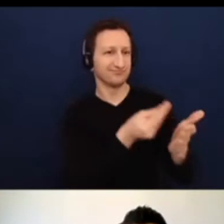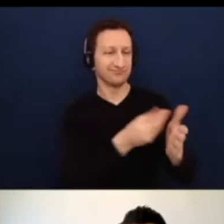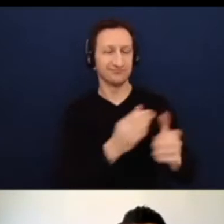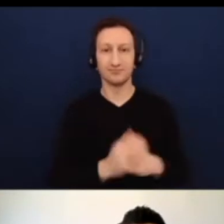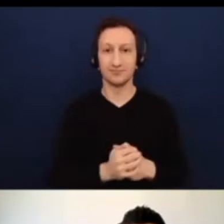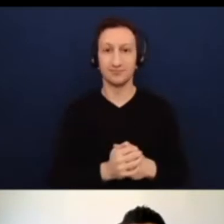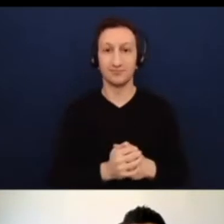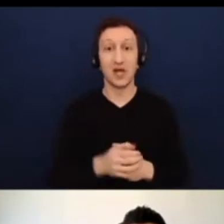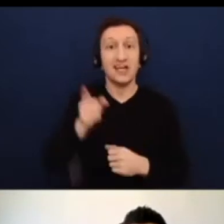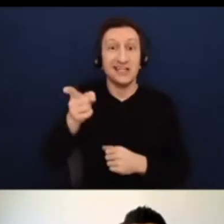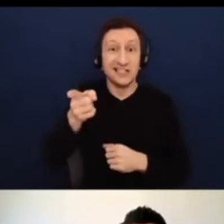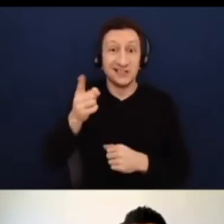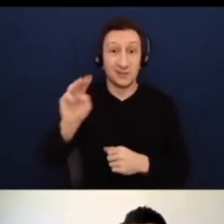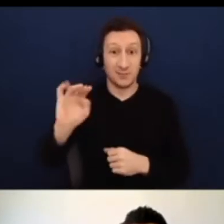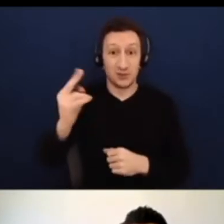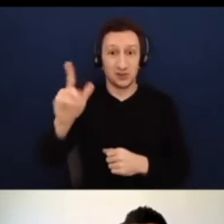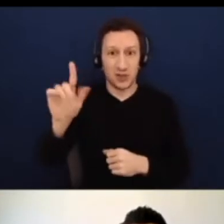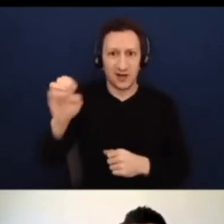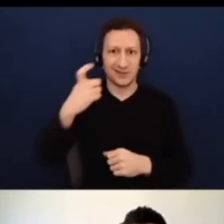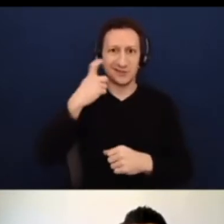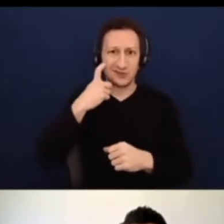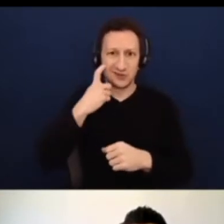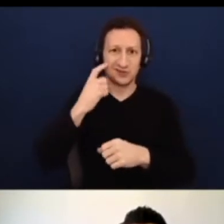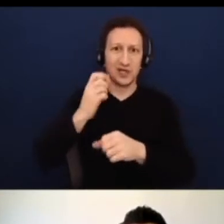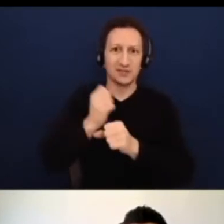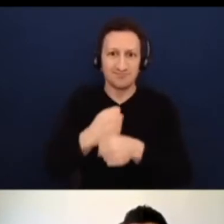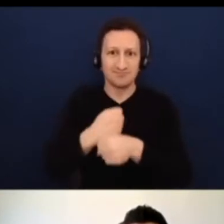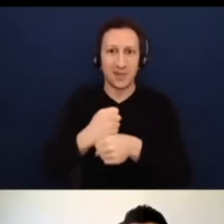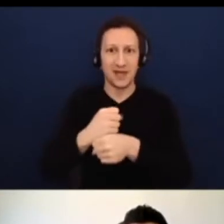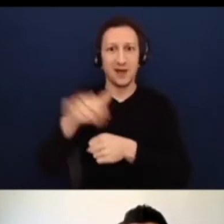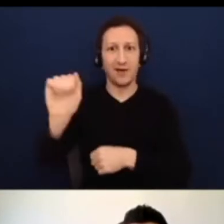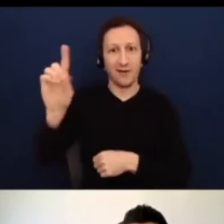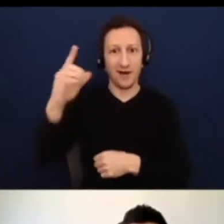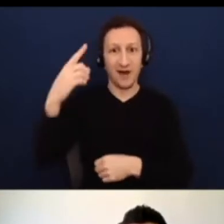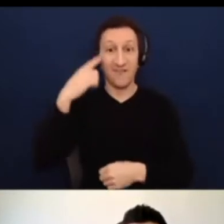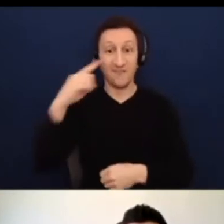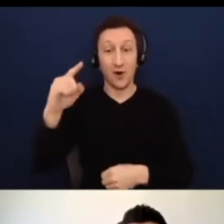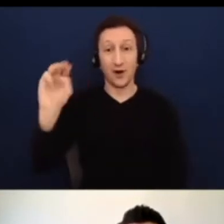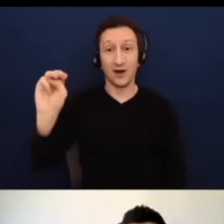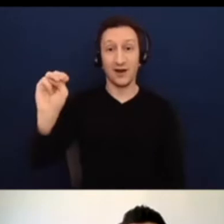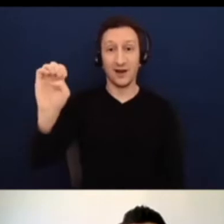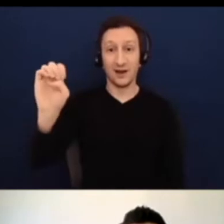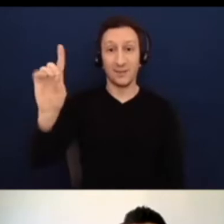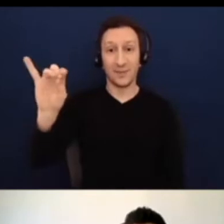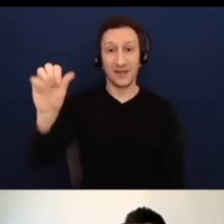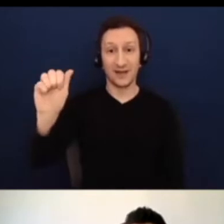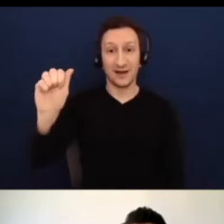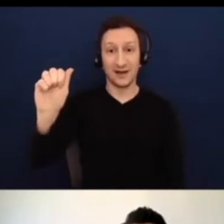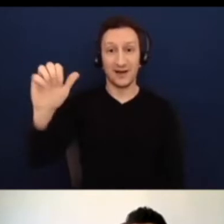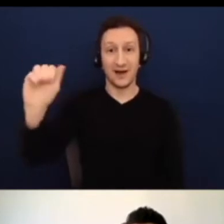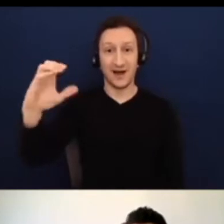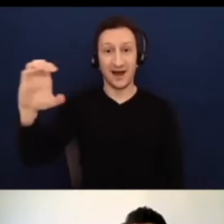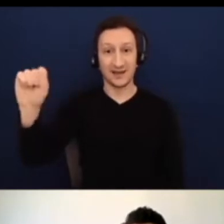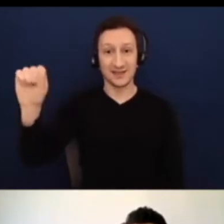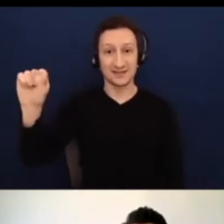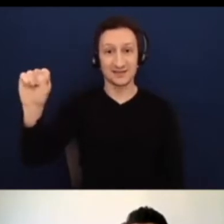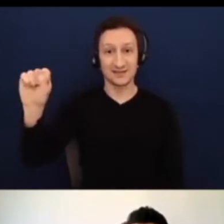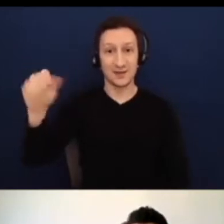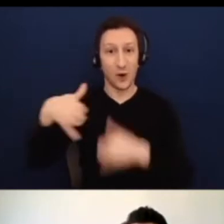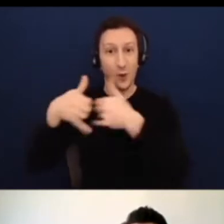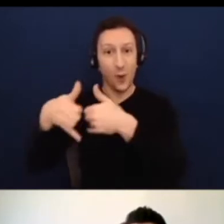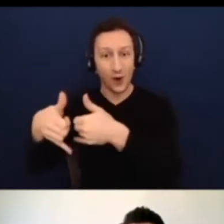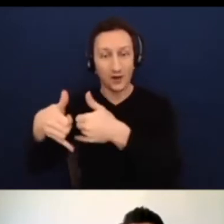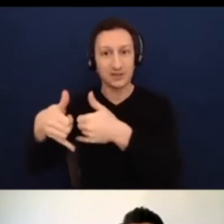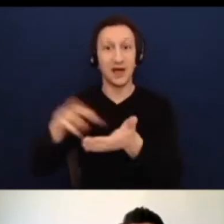41st Media Access Awards ceremony, making the virtual event platform equally accessible to audiences with low vision. Michelle's